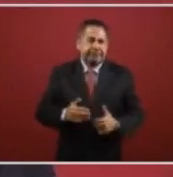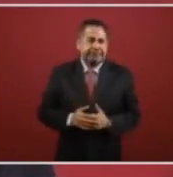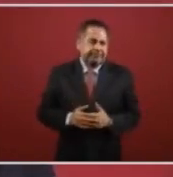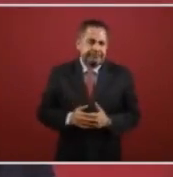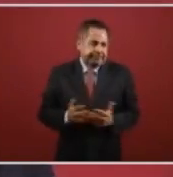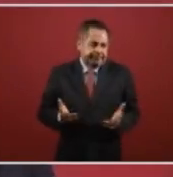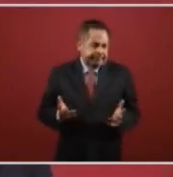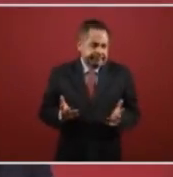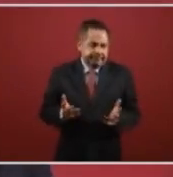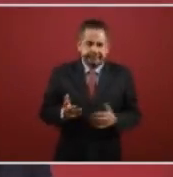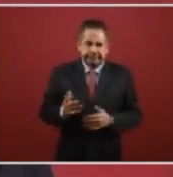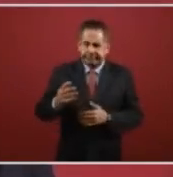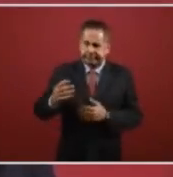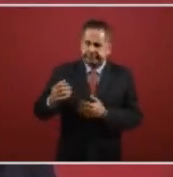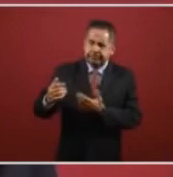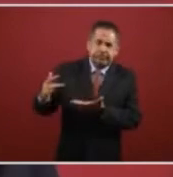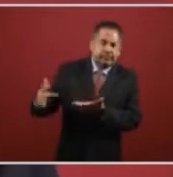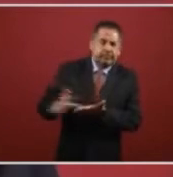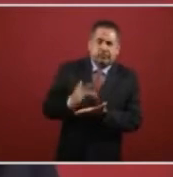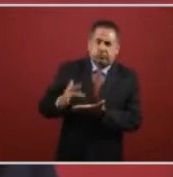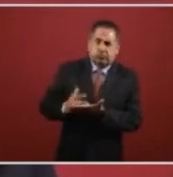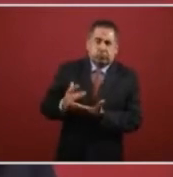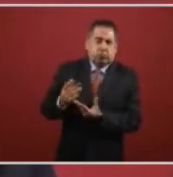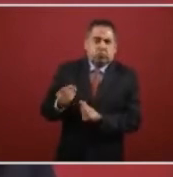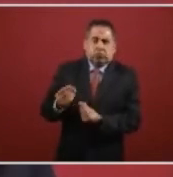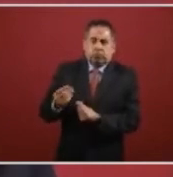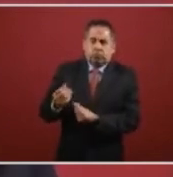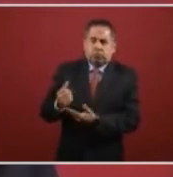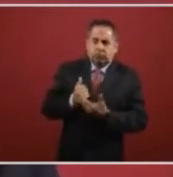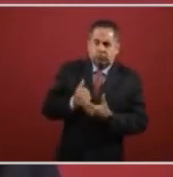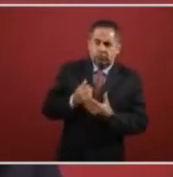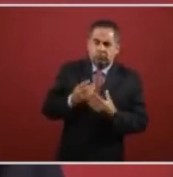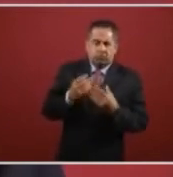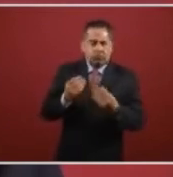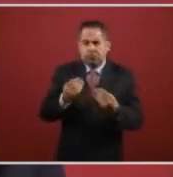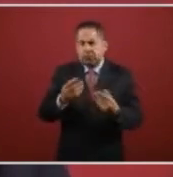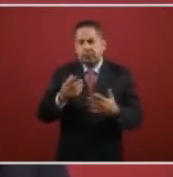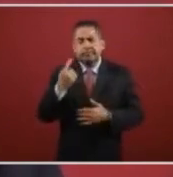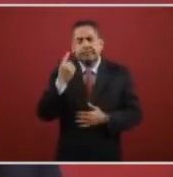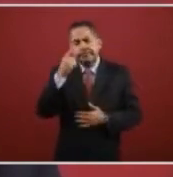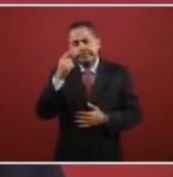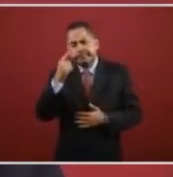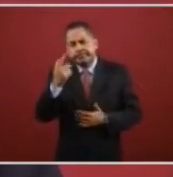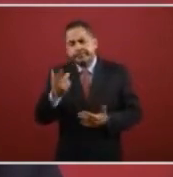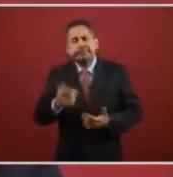The Secretary of Marines, it's a great support. They're backing us